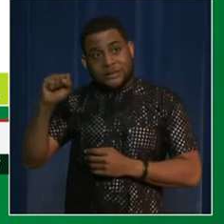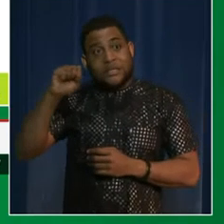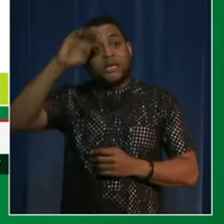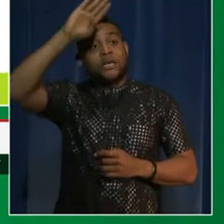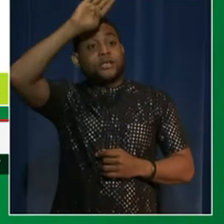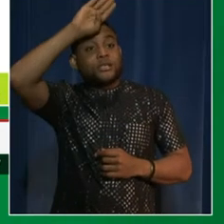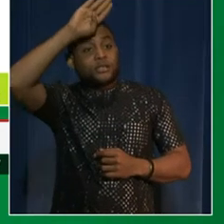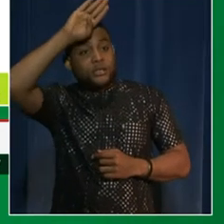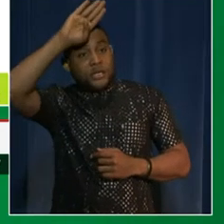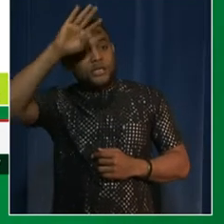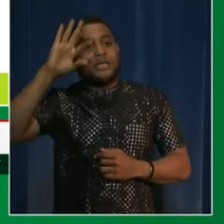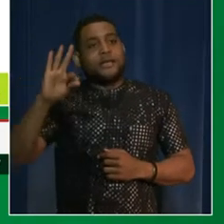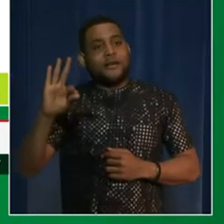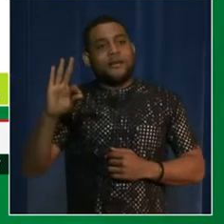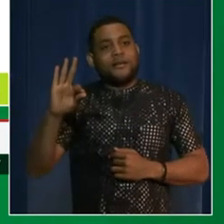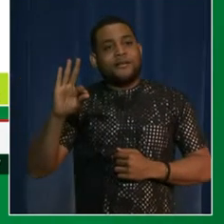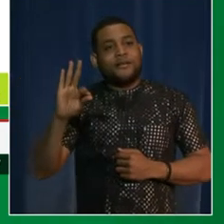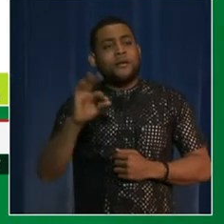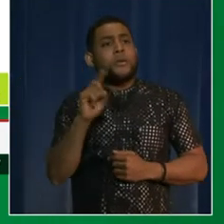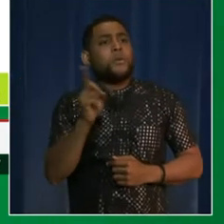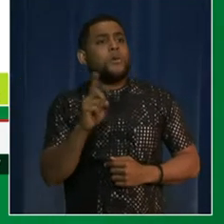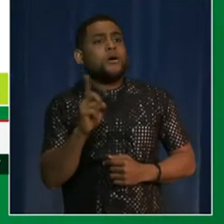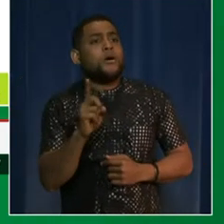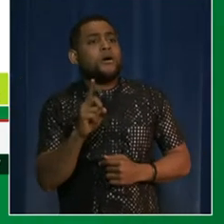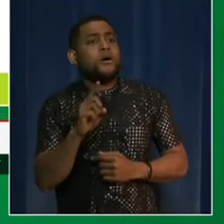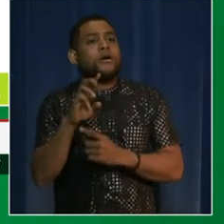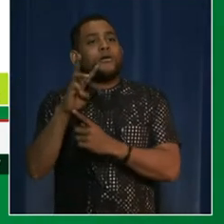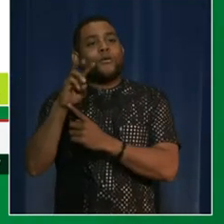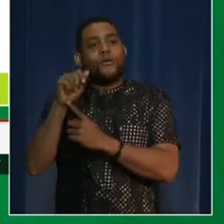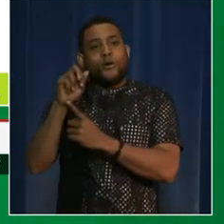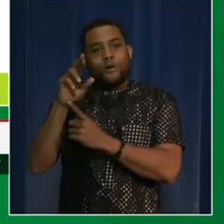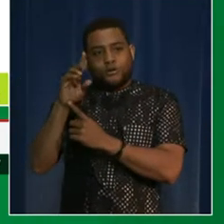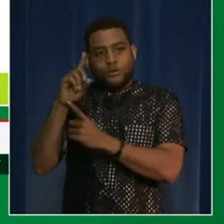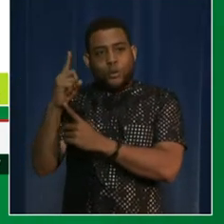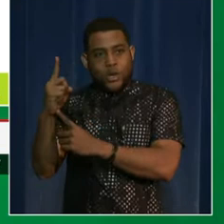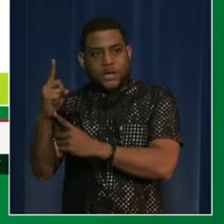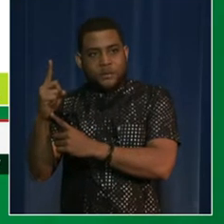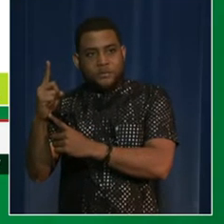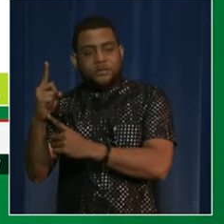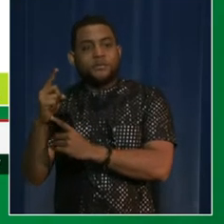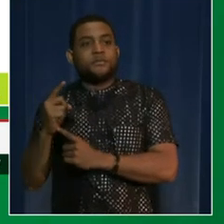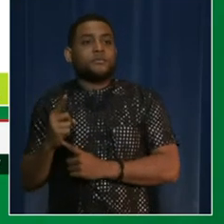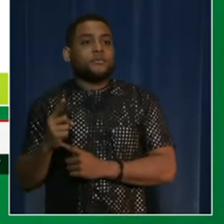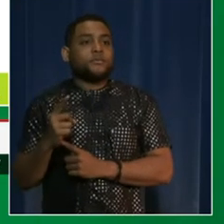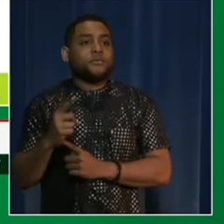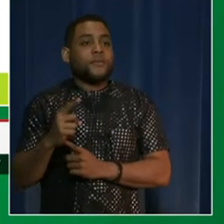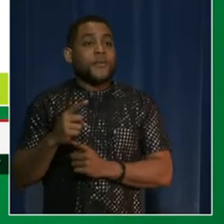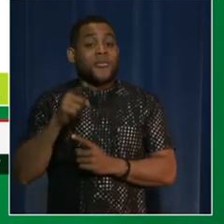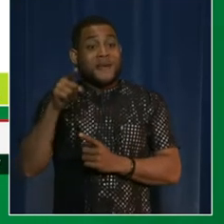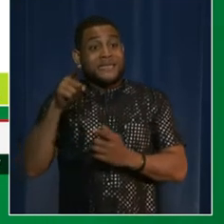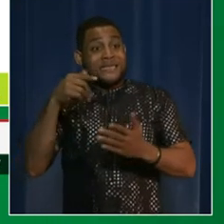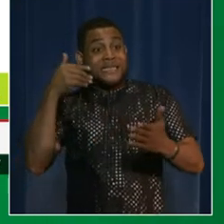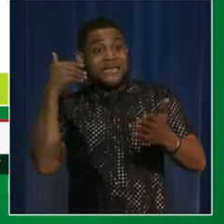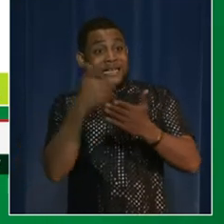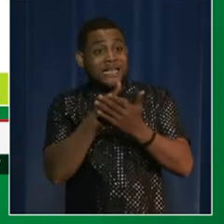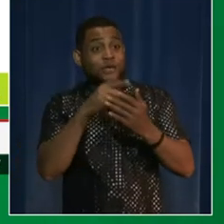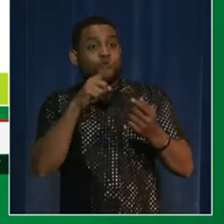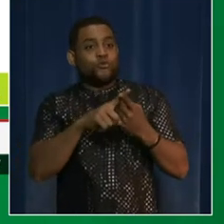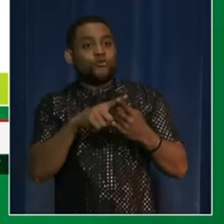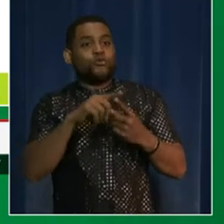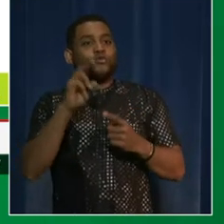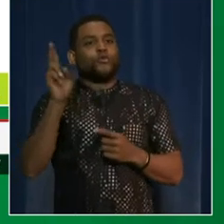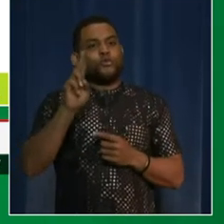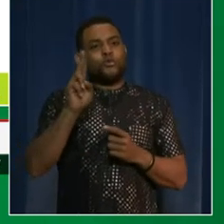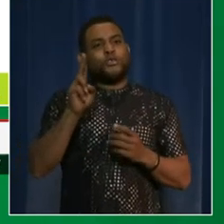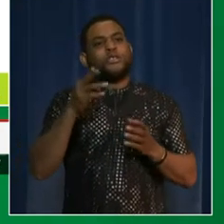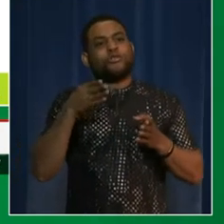This site is in Ward 1. The property's location near transit and its proximity to U Street